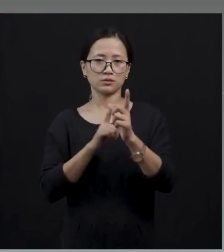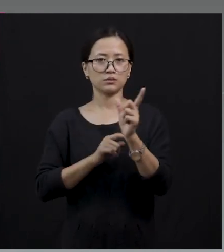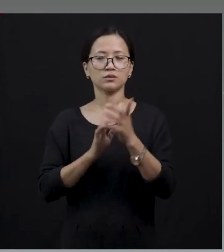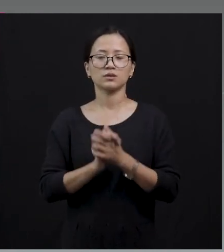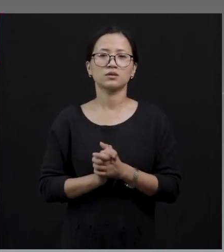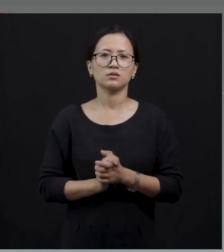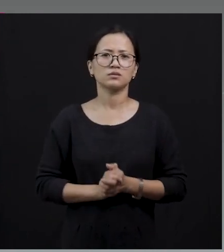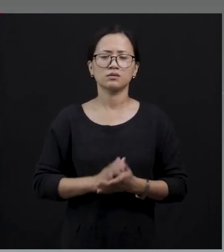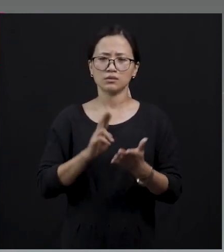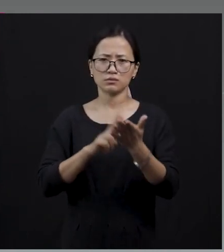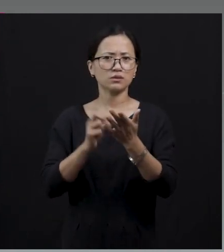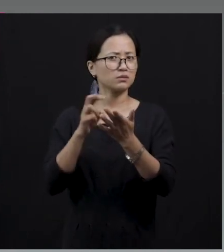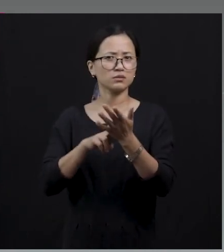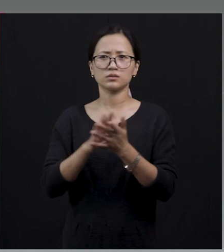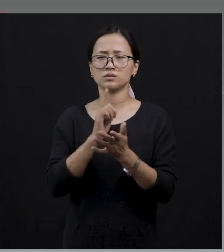and the